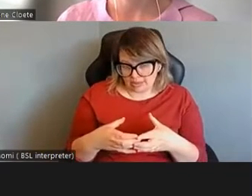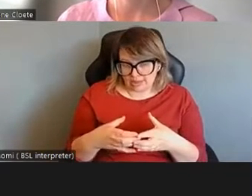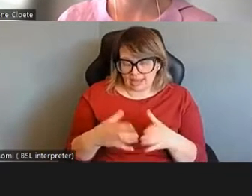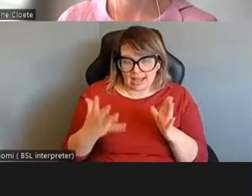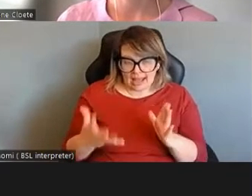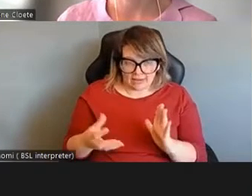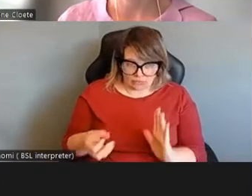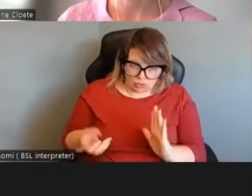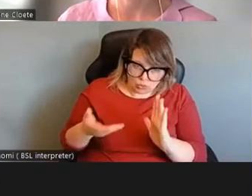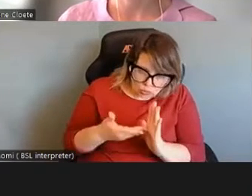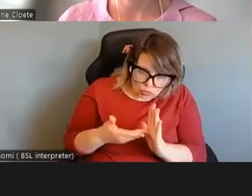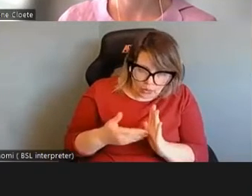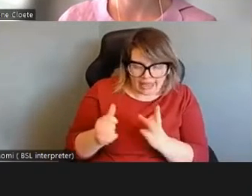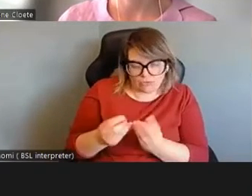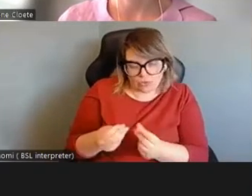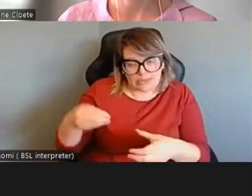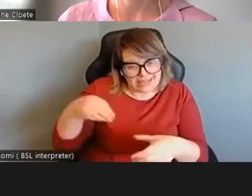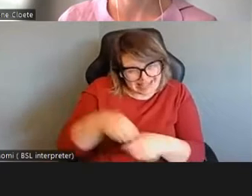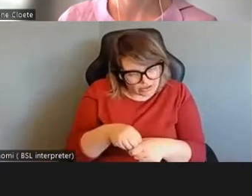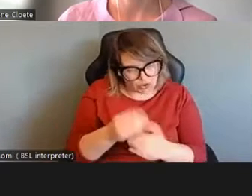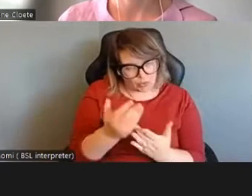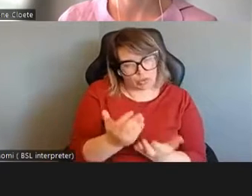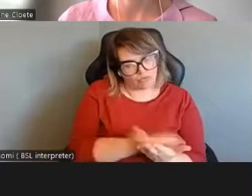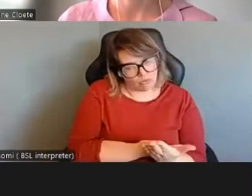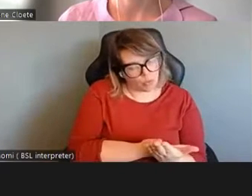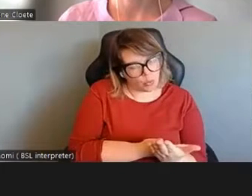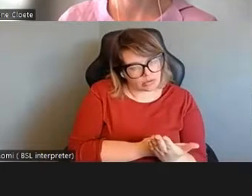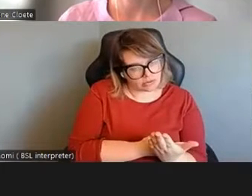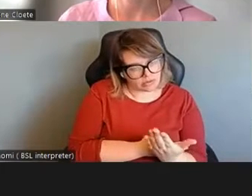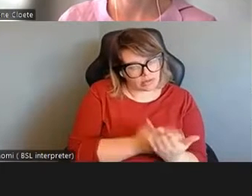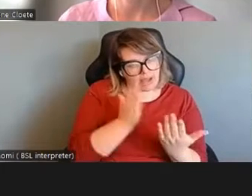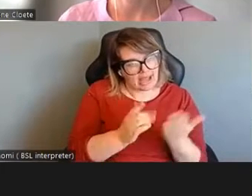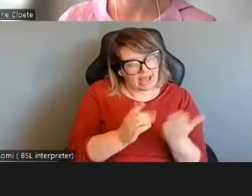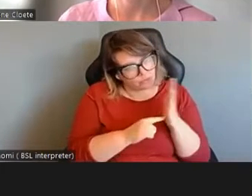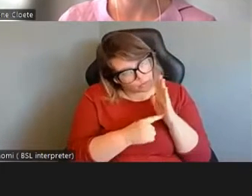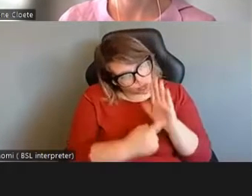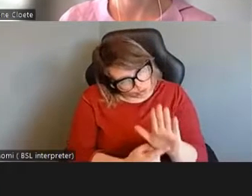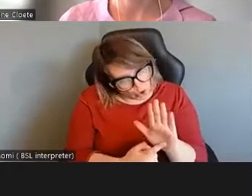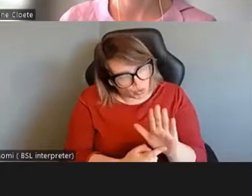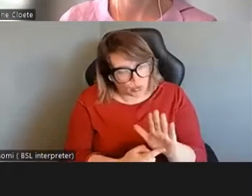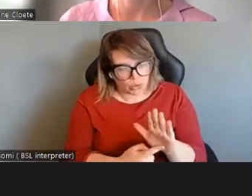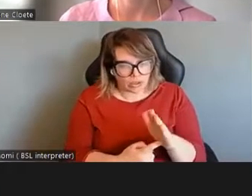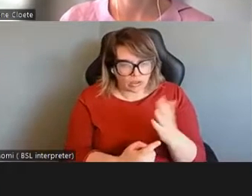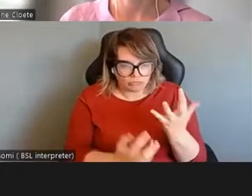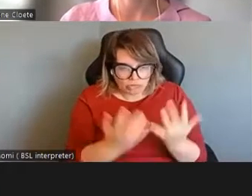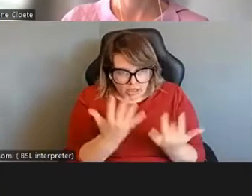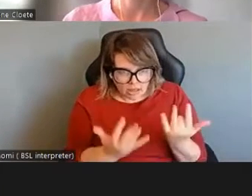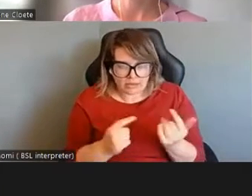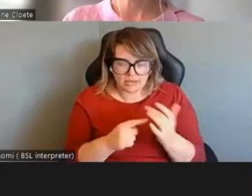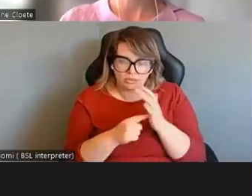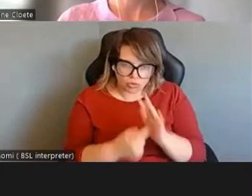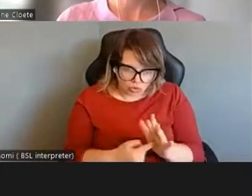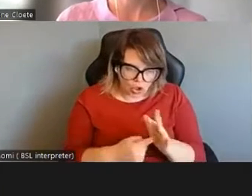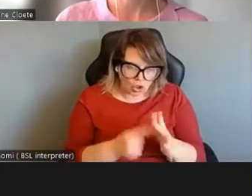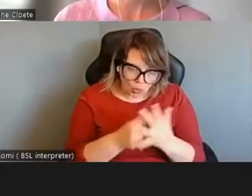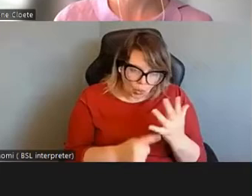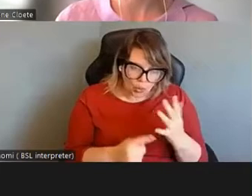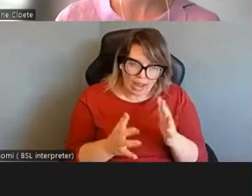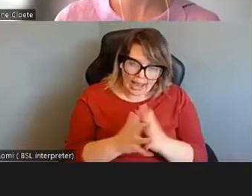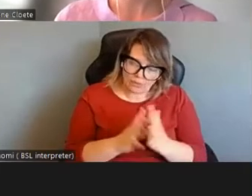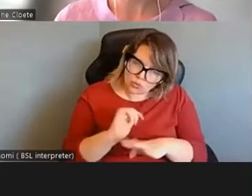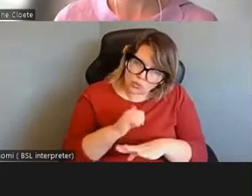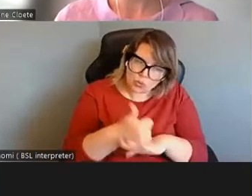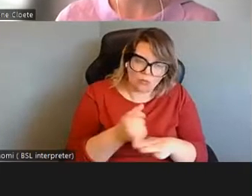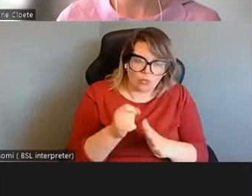a report. And that is, they have to show results, pre and post program or project implementation,